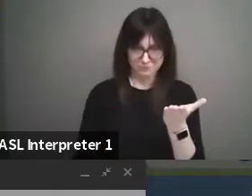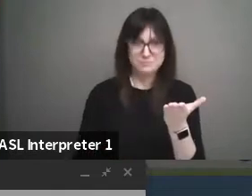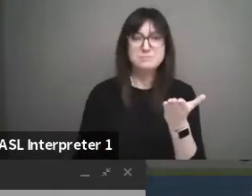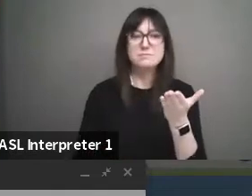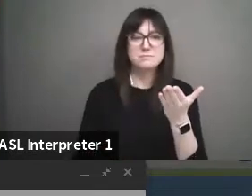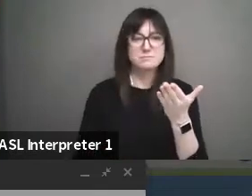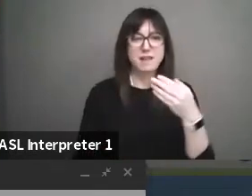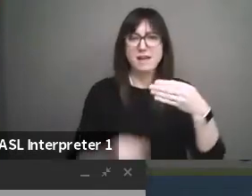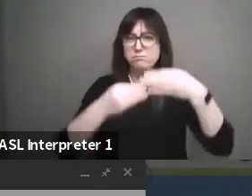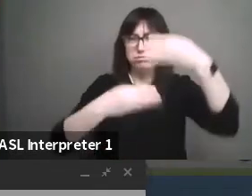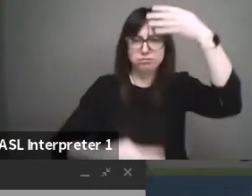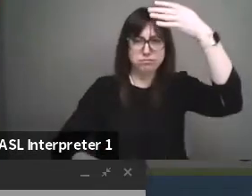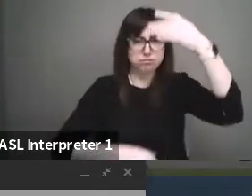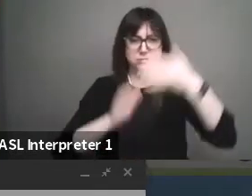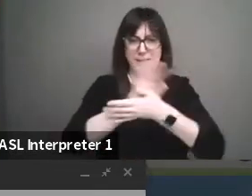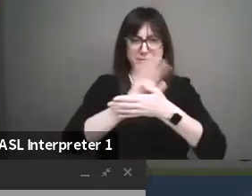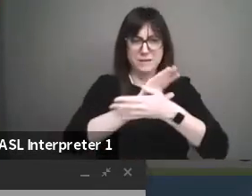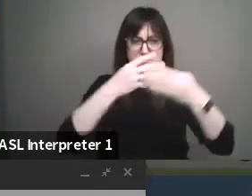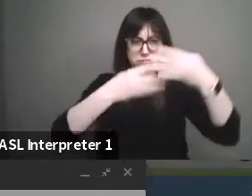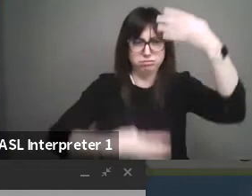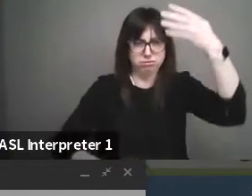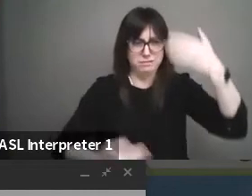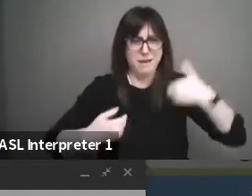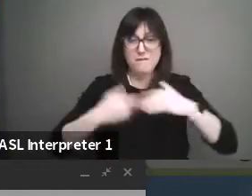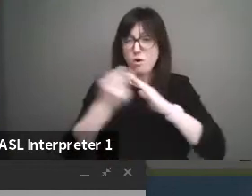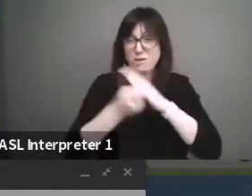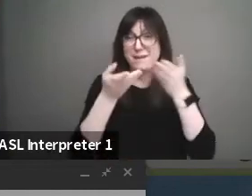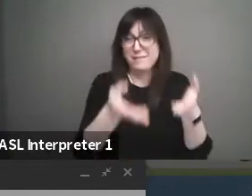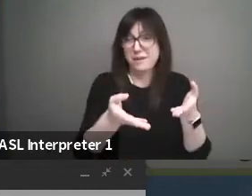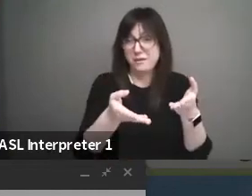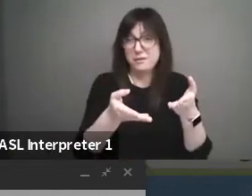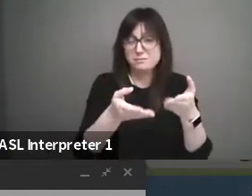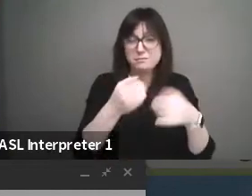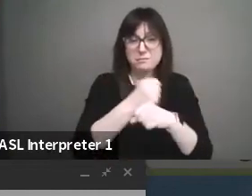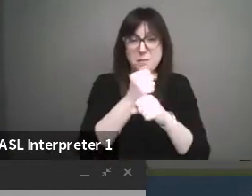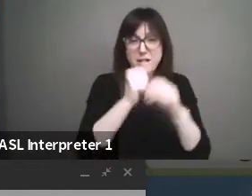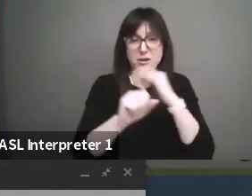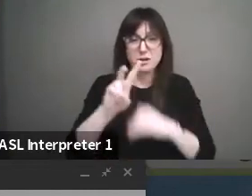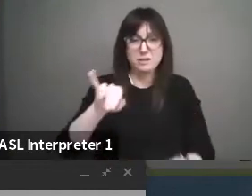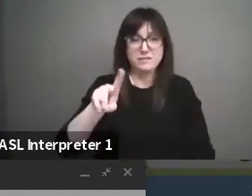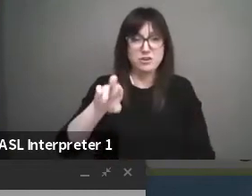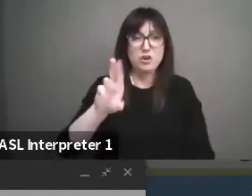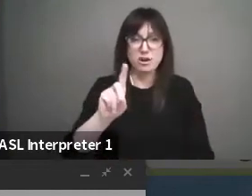here, all the videos I record will automatically populate in my Vidyard library.